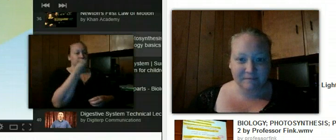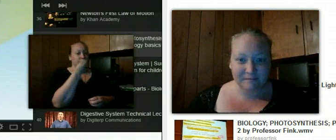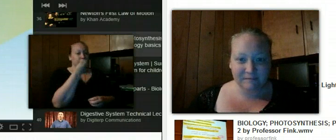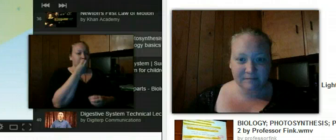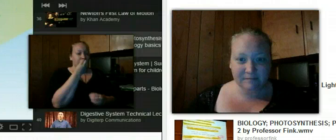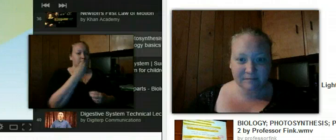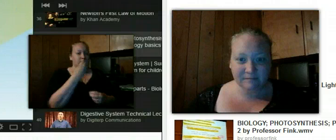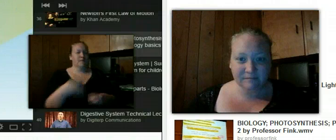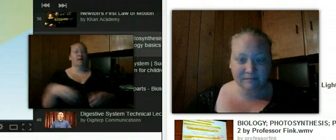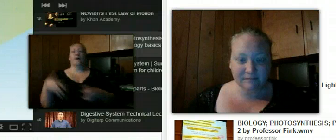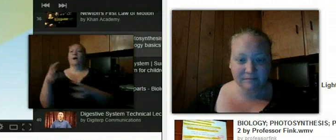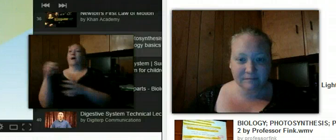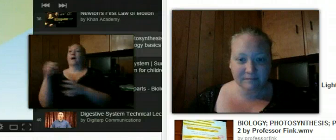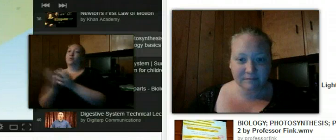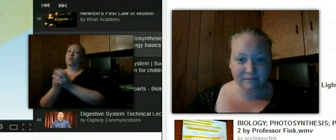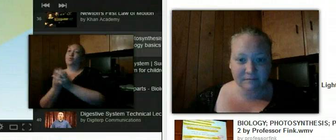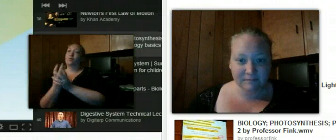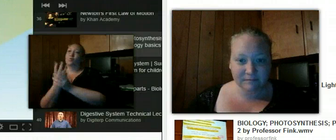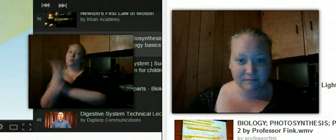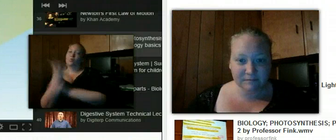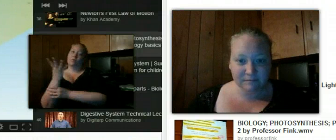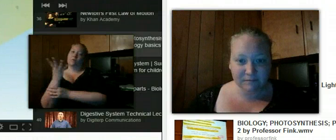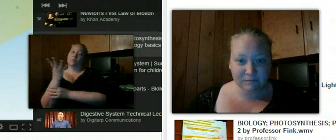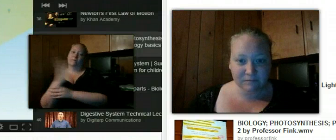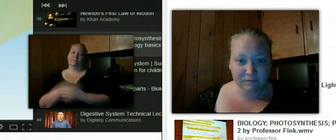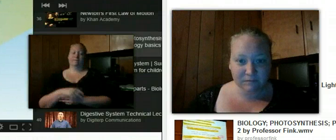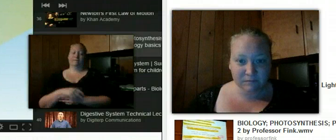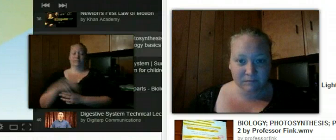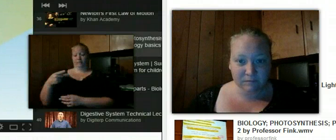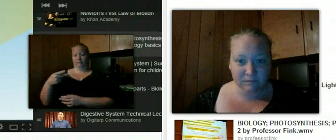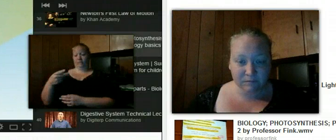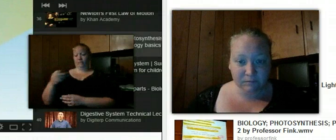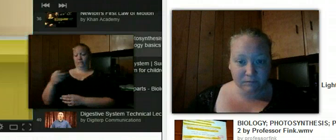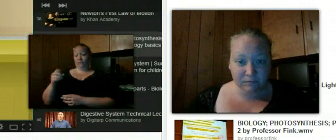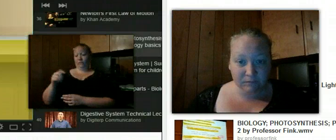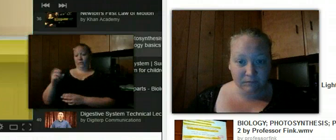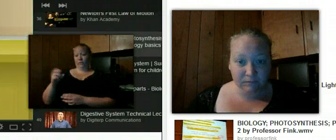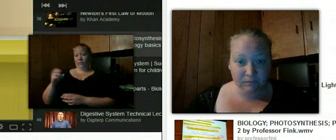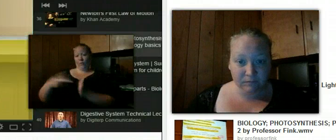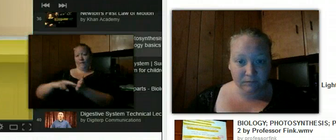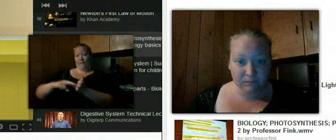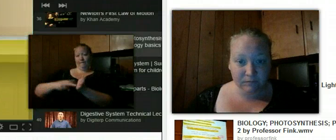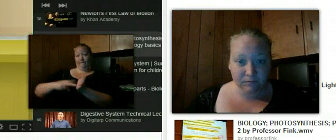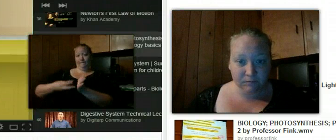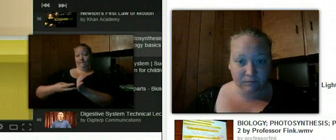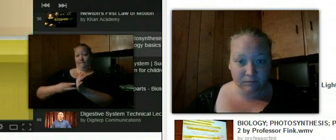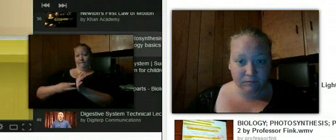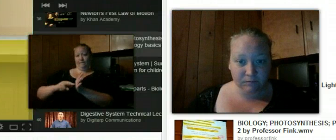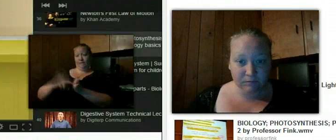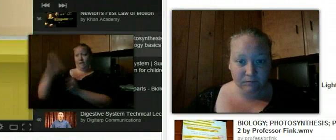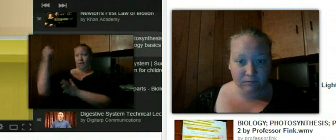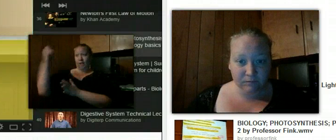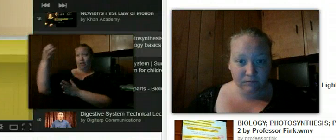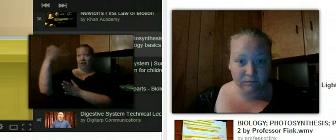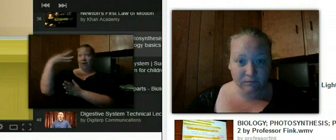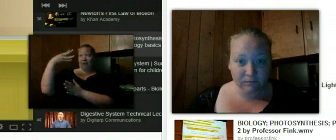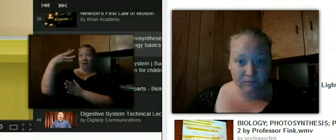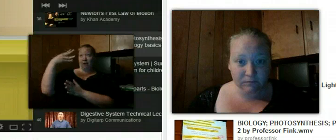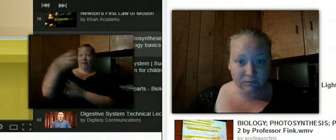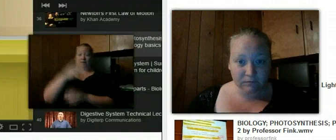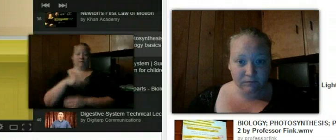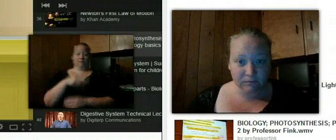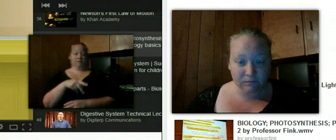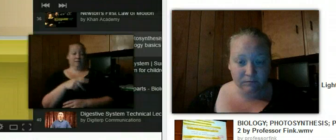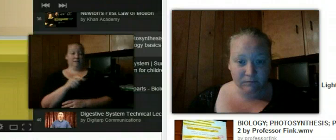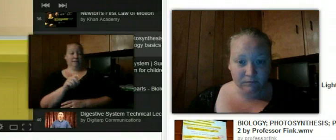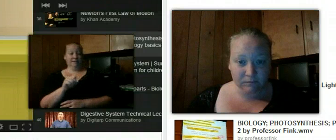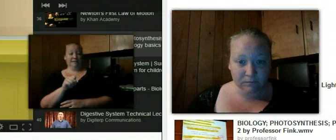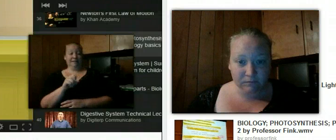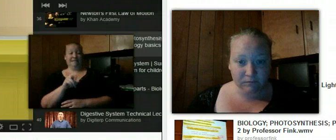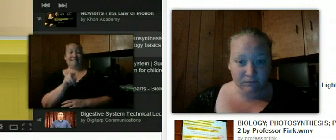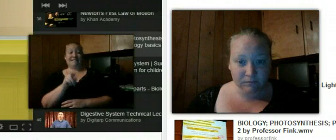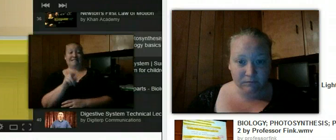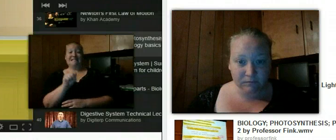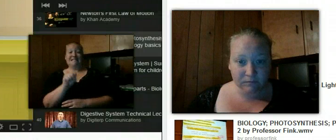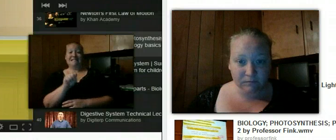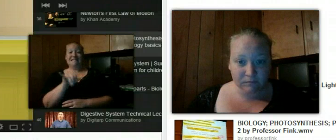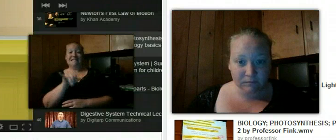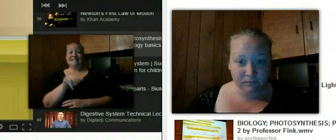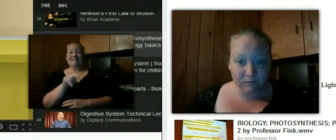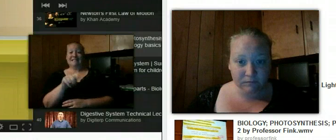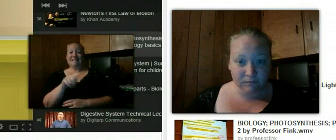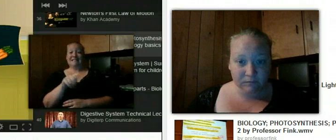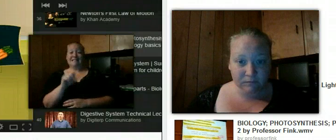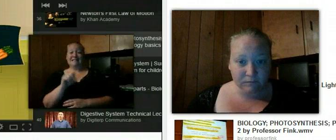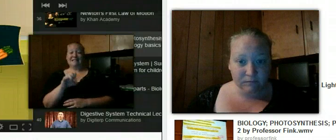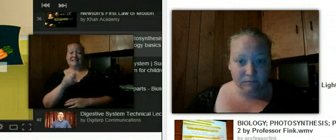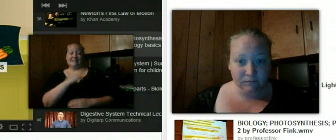means light and synthesis means putting together in Greek. When humans cook food, some essential things are required,